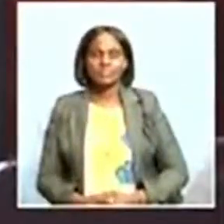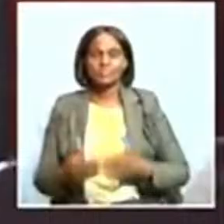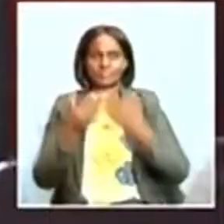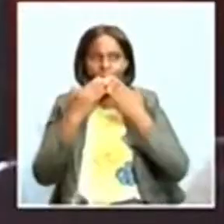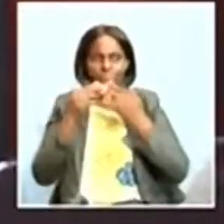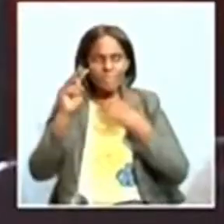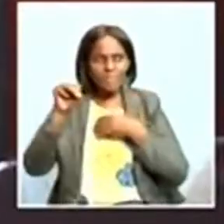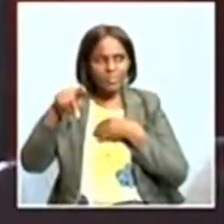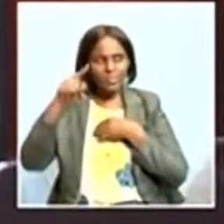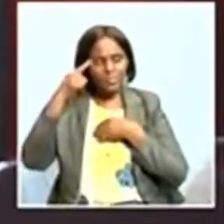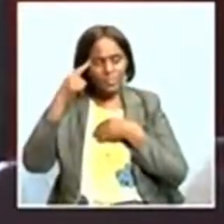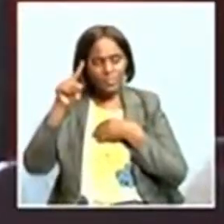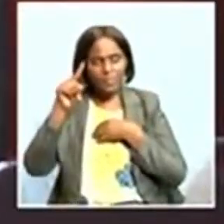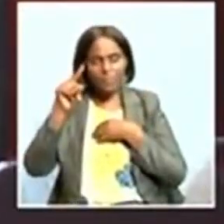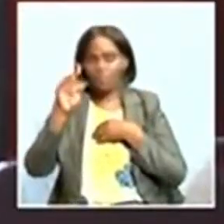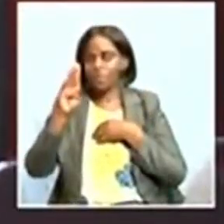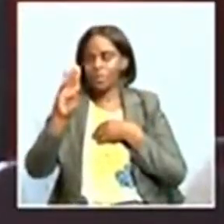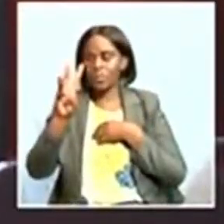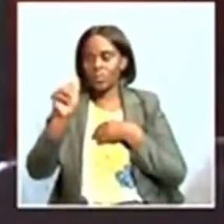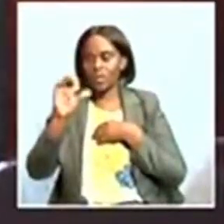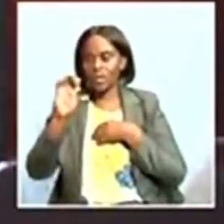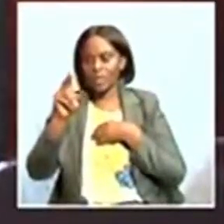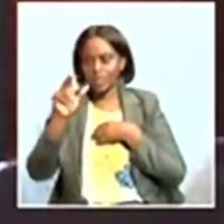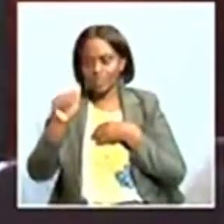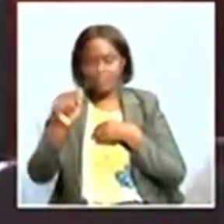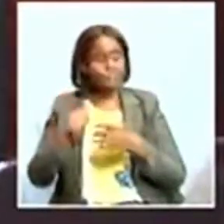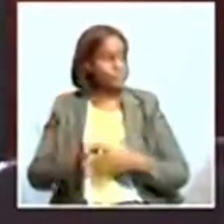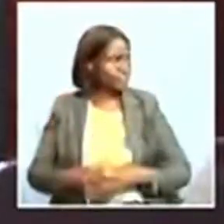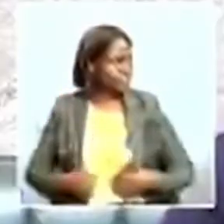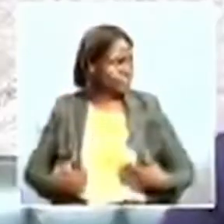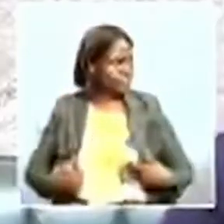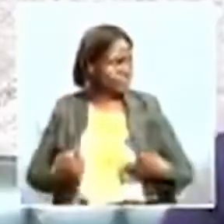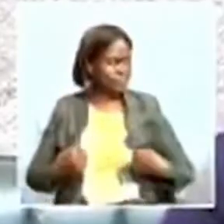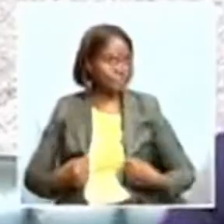Thank you. The Honorable Member for Bwacha.